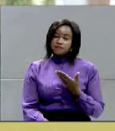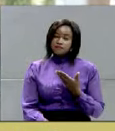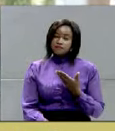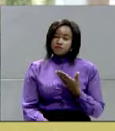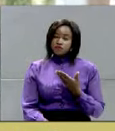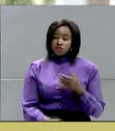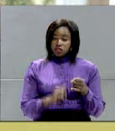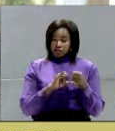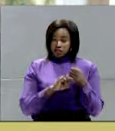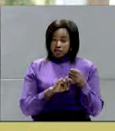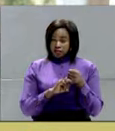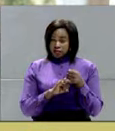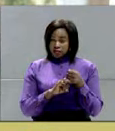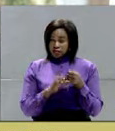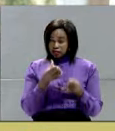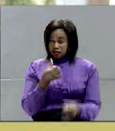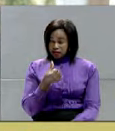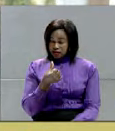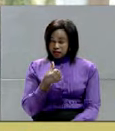S6,